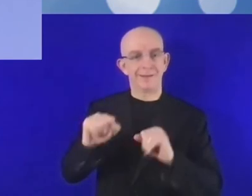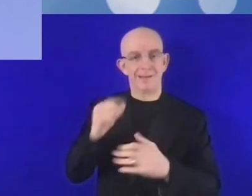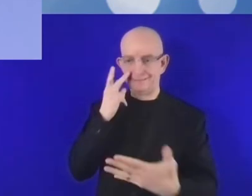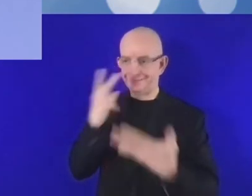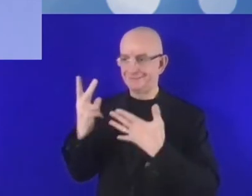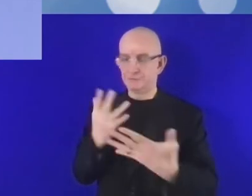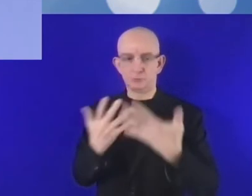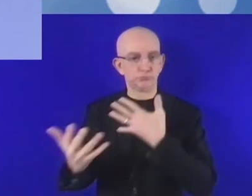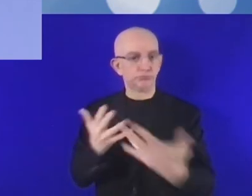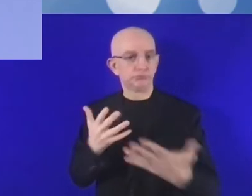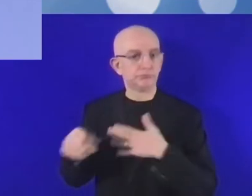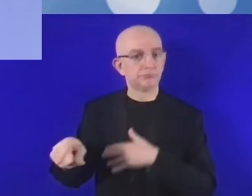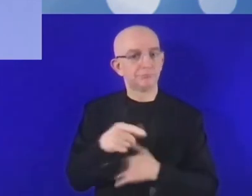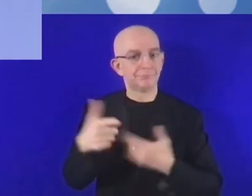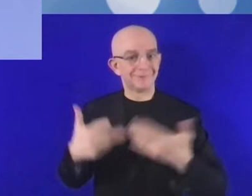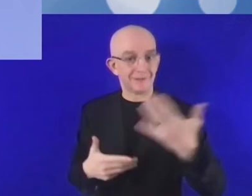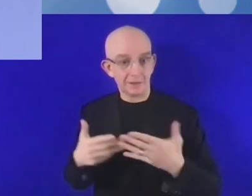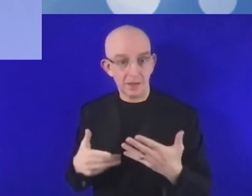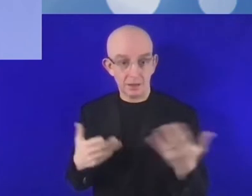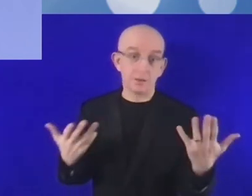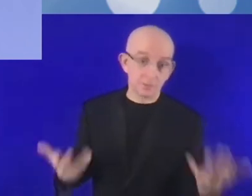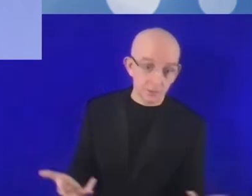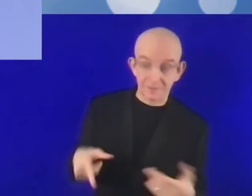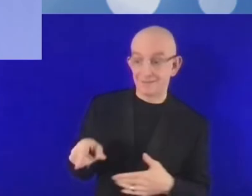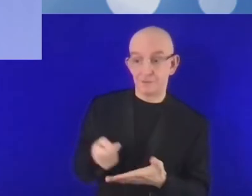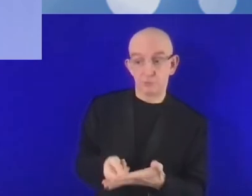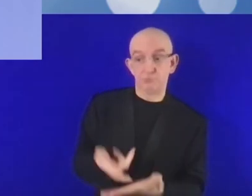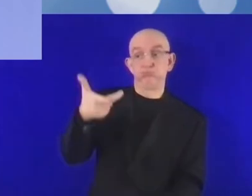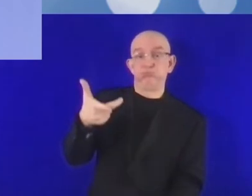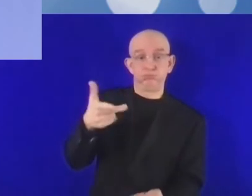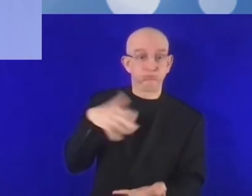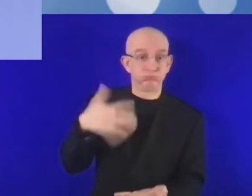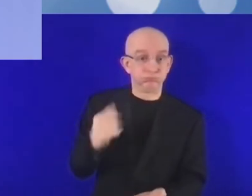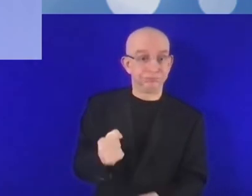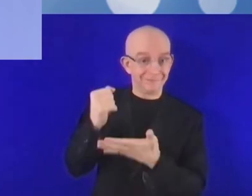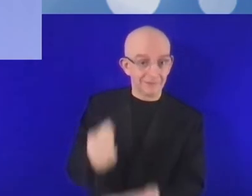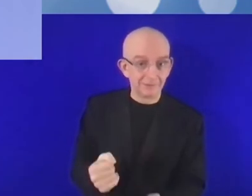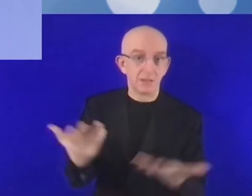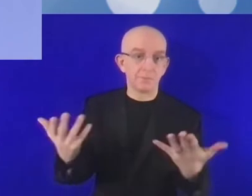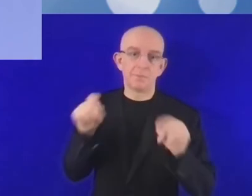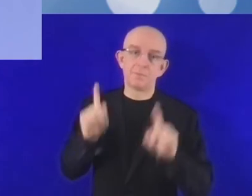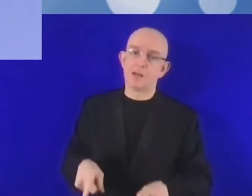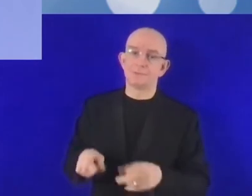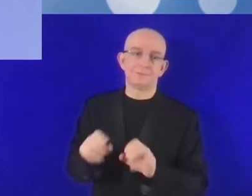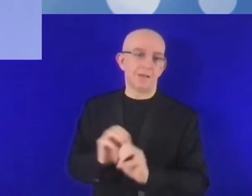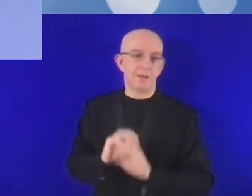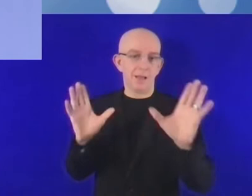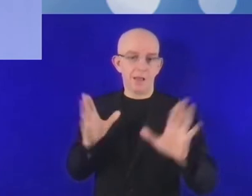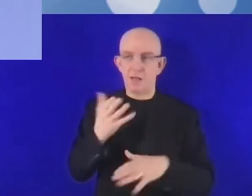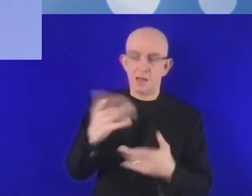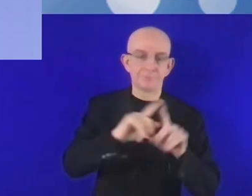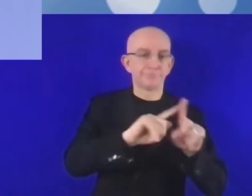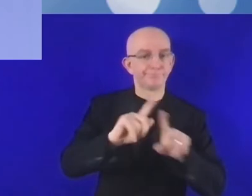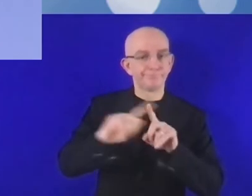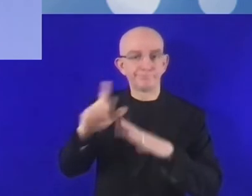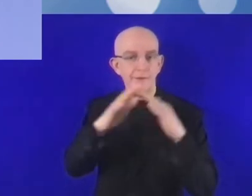government institutions collect and capture traditional data to carry out their mandates so we have